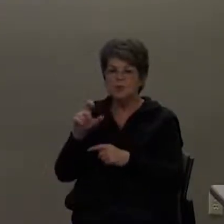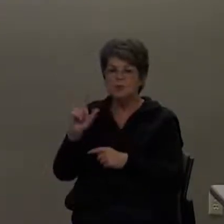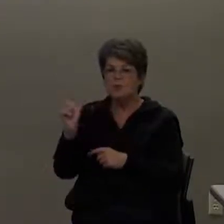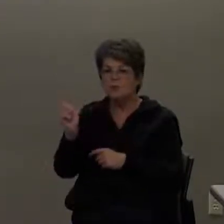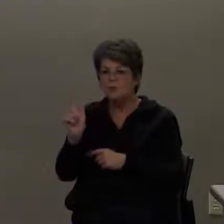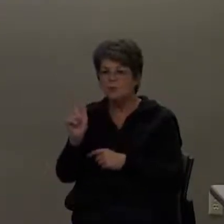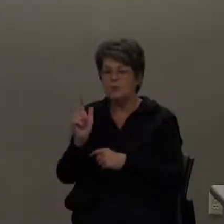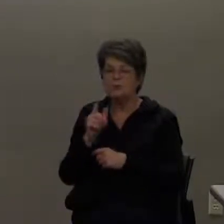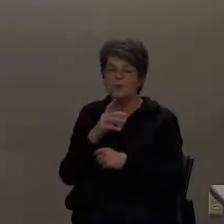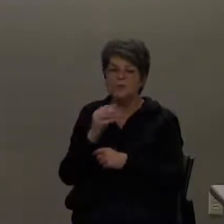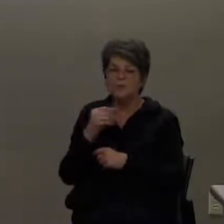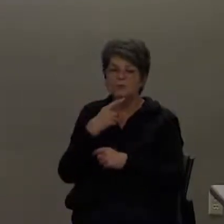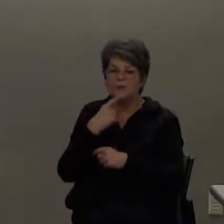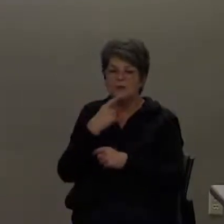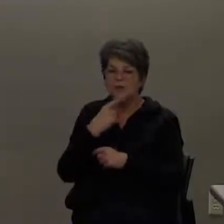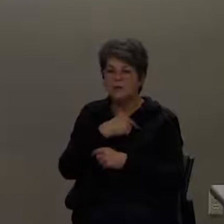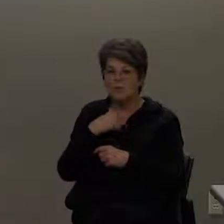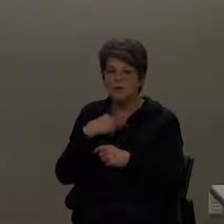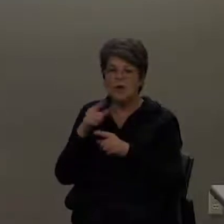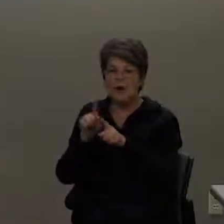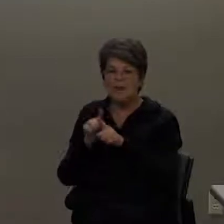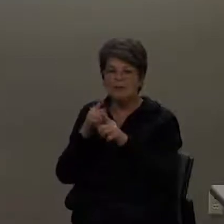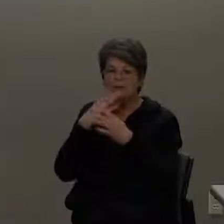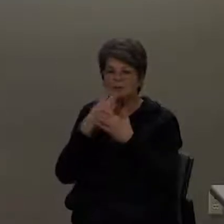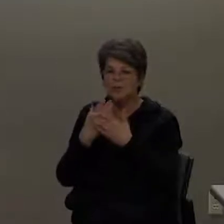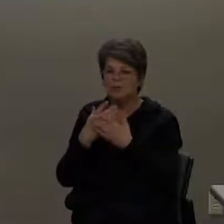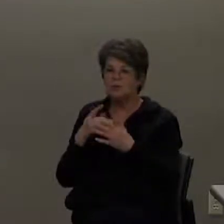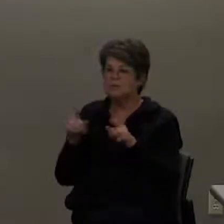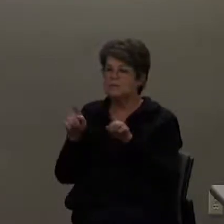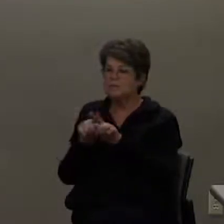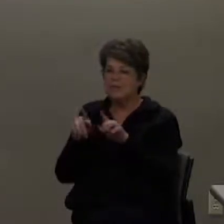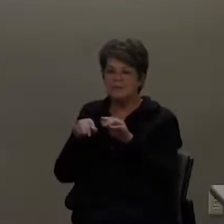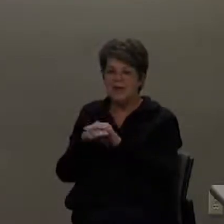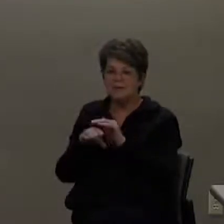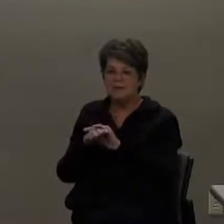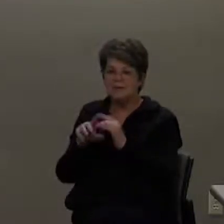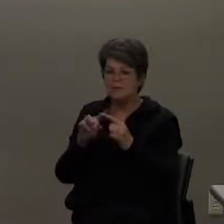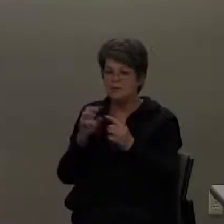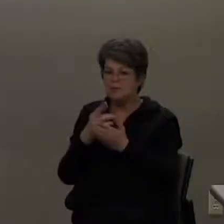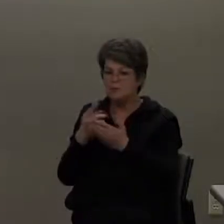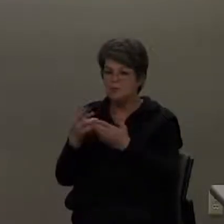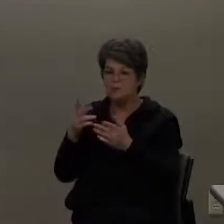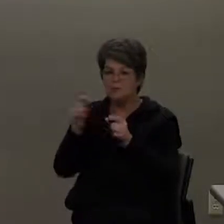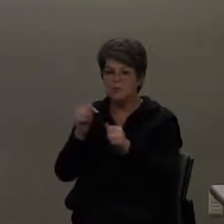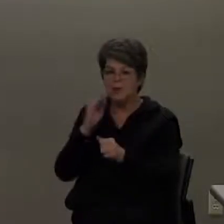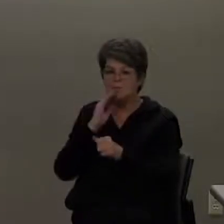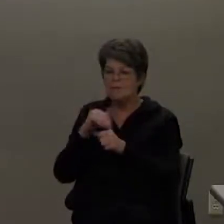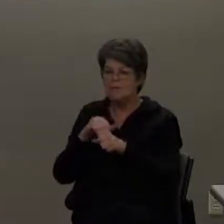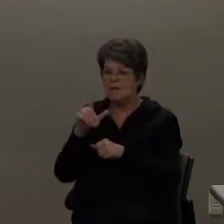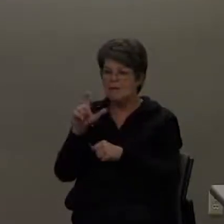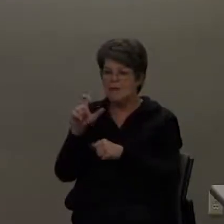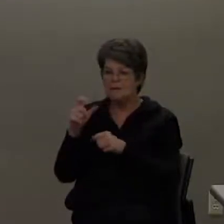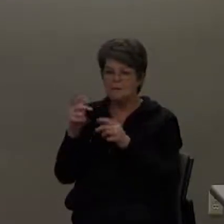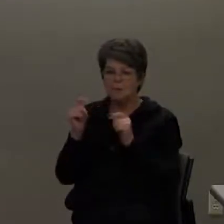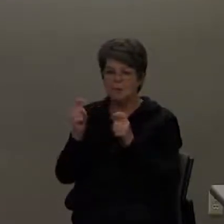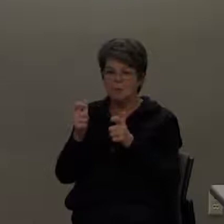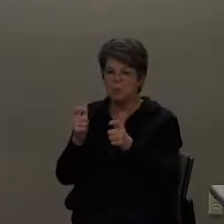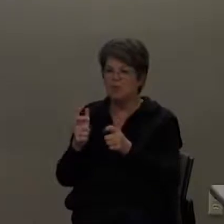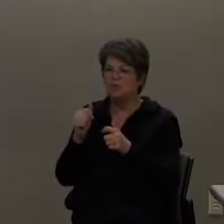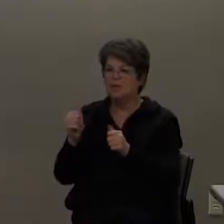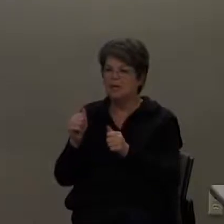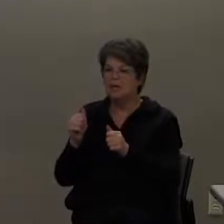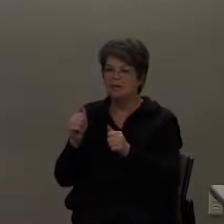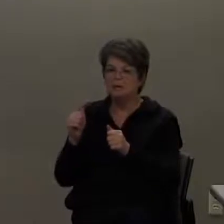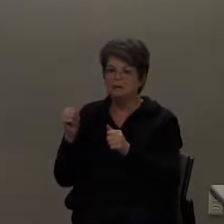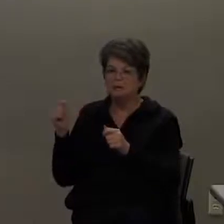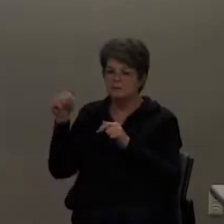Louisville, and saying we are just as good. We have the same access to resources. You could be in Lexington real soon, and you could be here